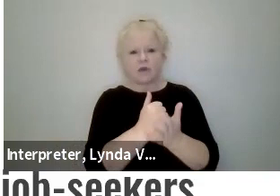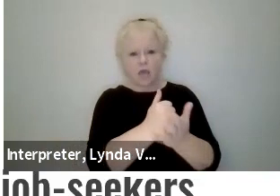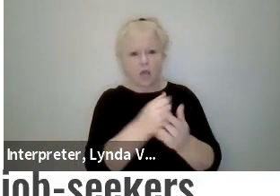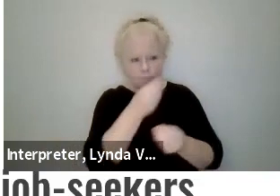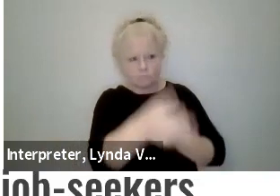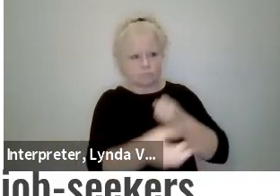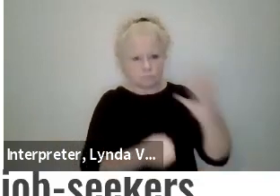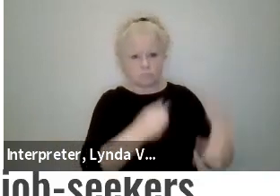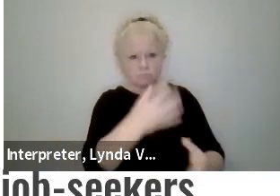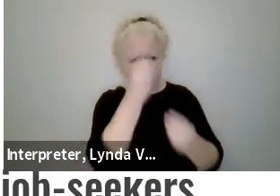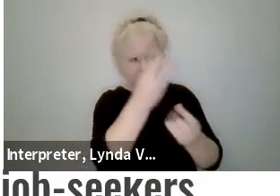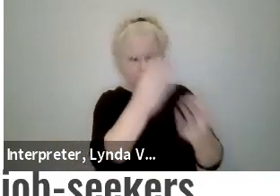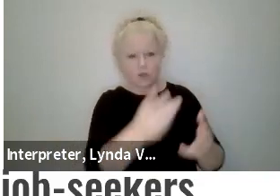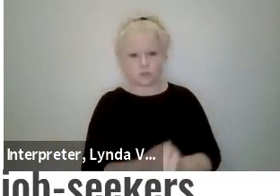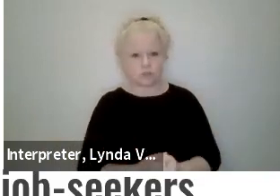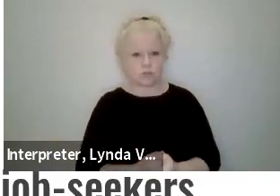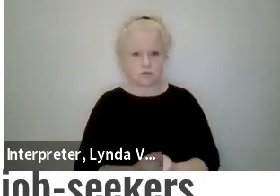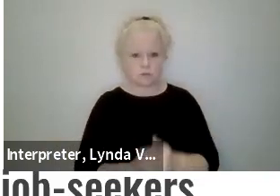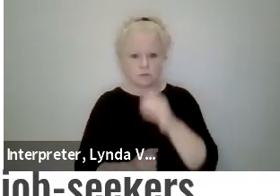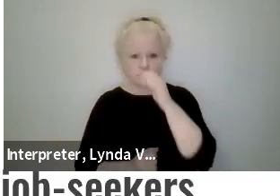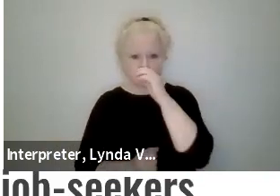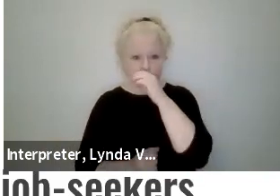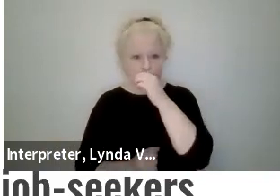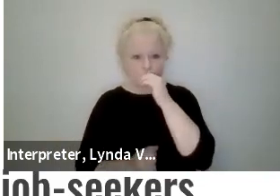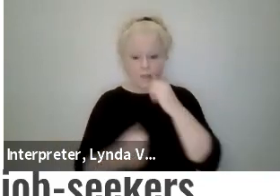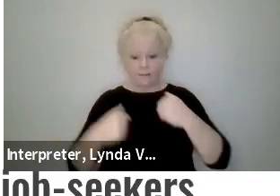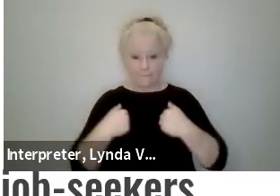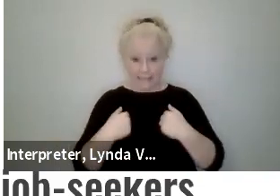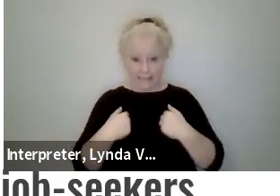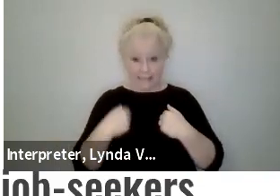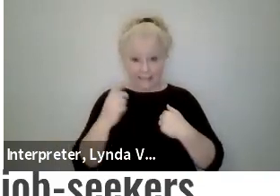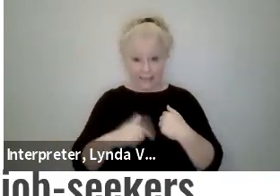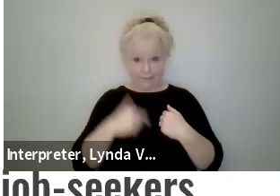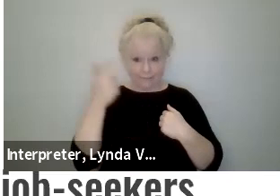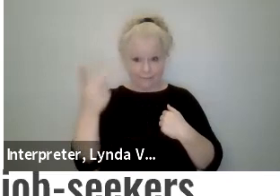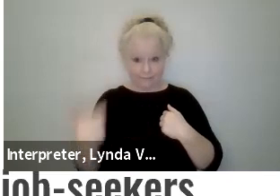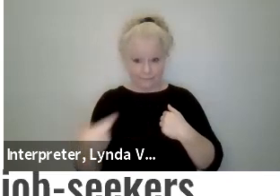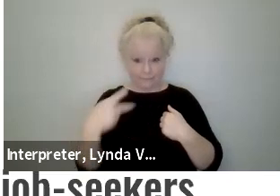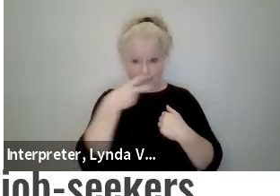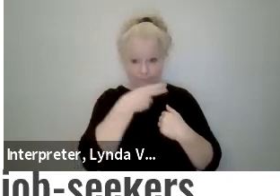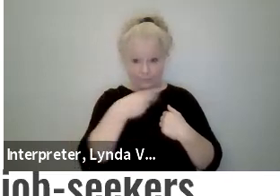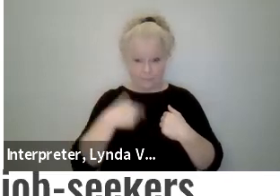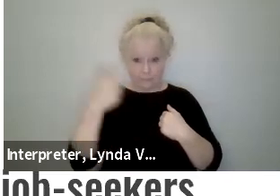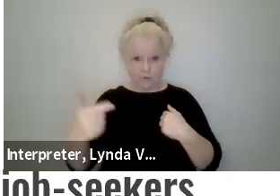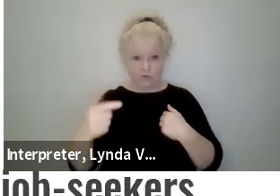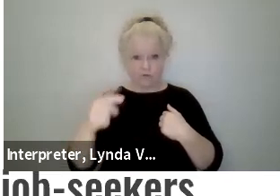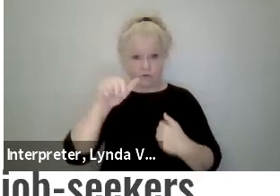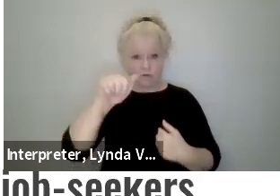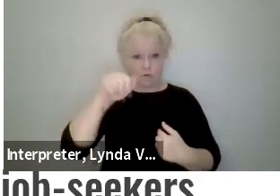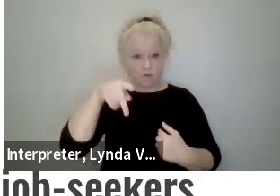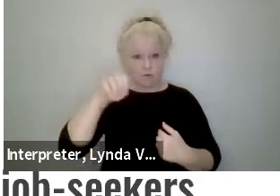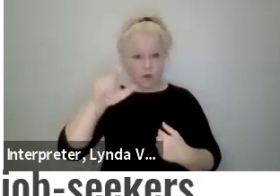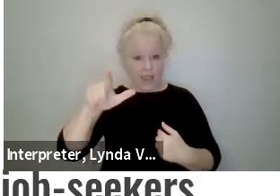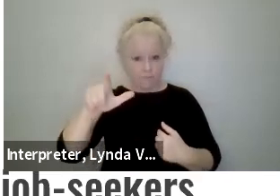this program. So with that said, enough from me. I will pass it back along to April Santos, our Director of